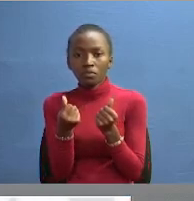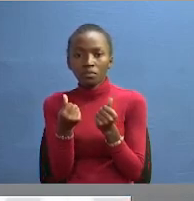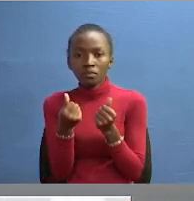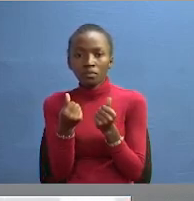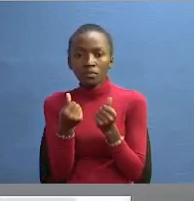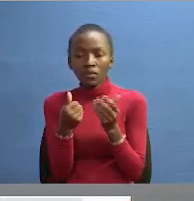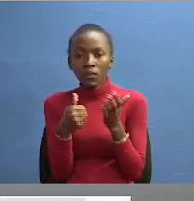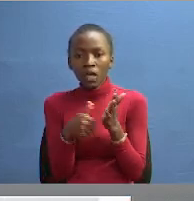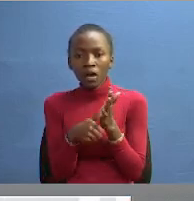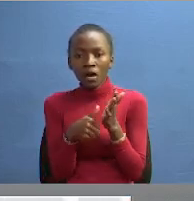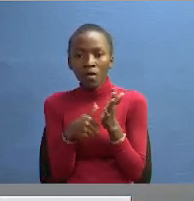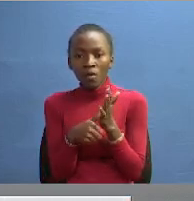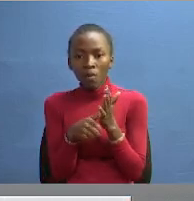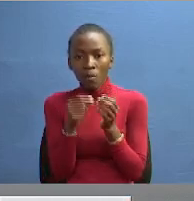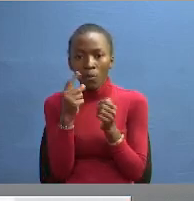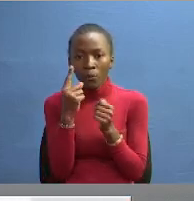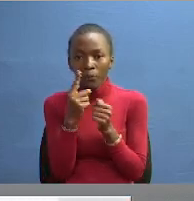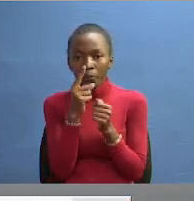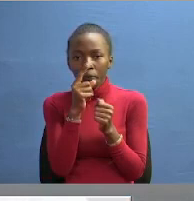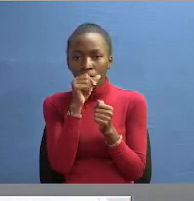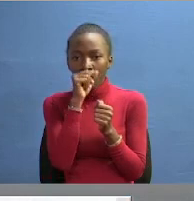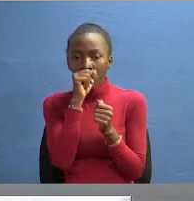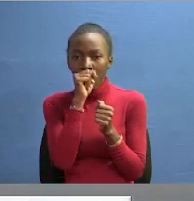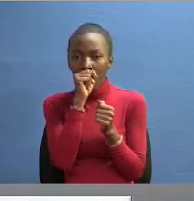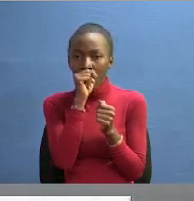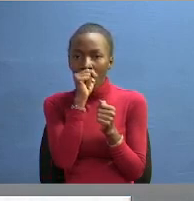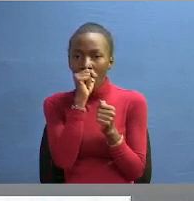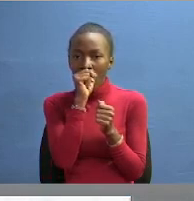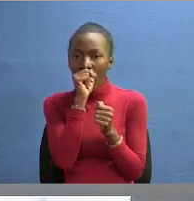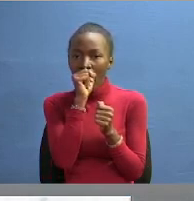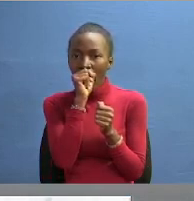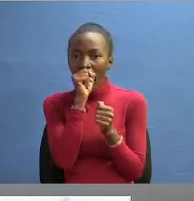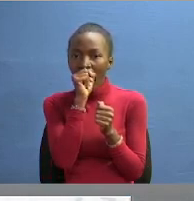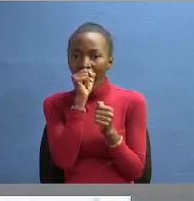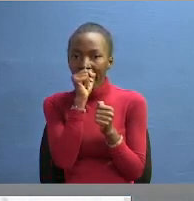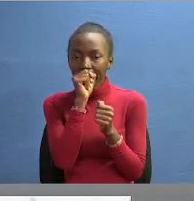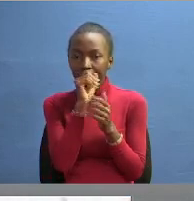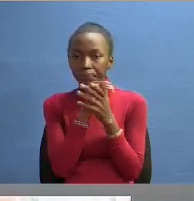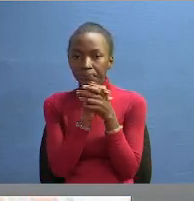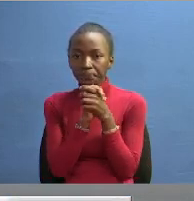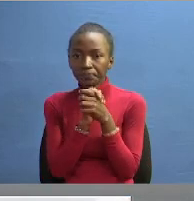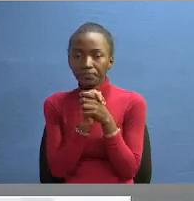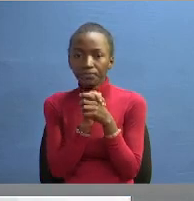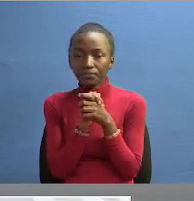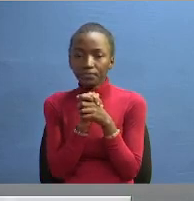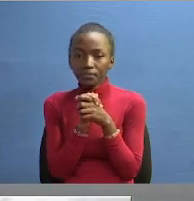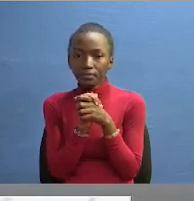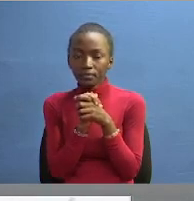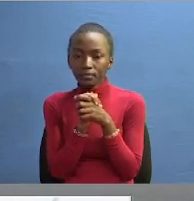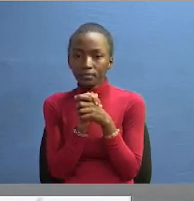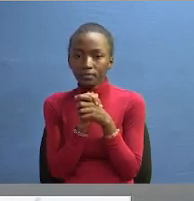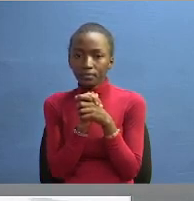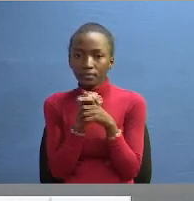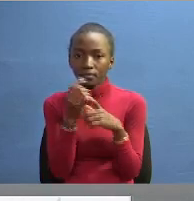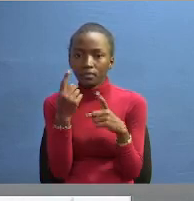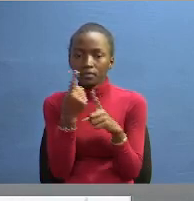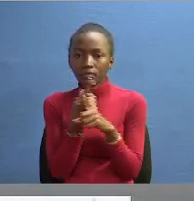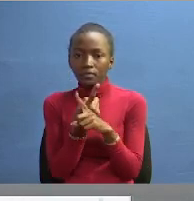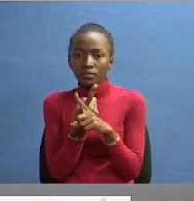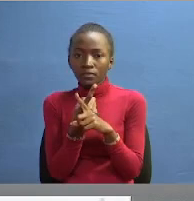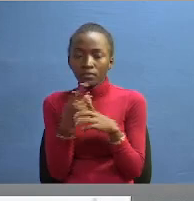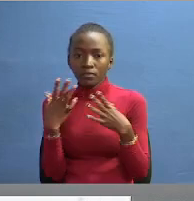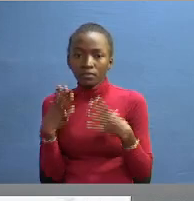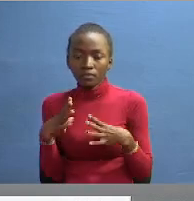two approaches. One is the diplomatic way, which included, which would include, of course, the different stakeholders, the